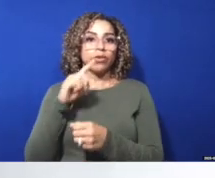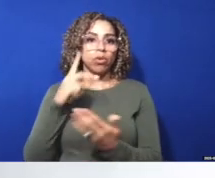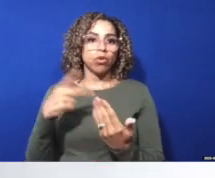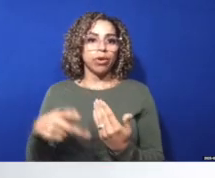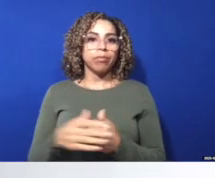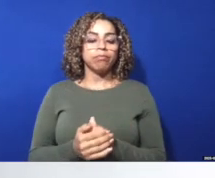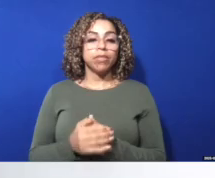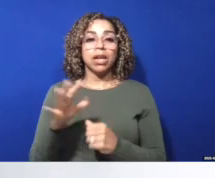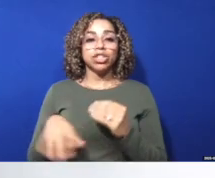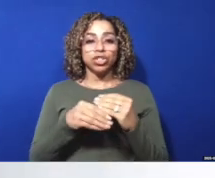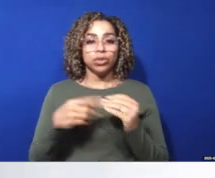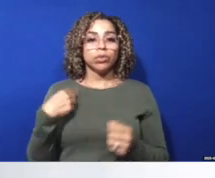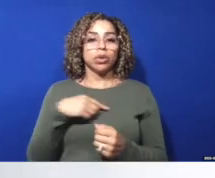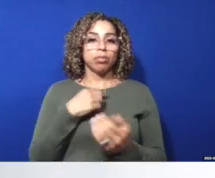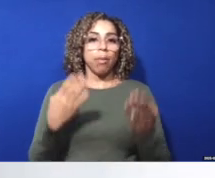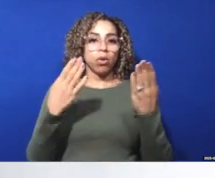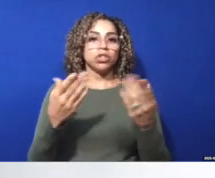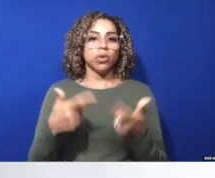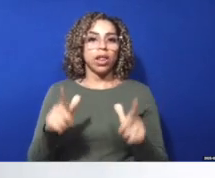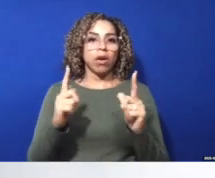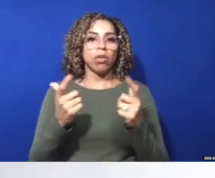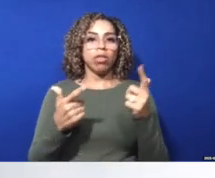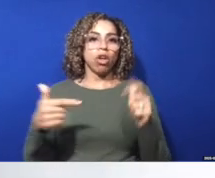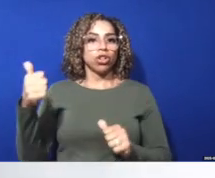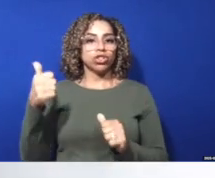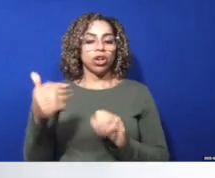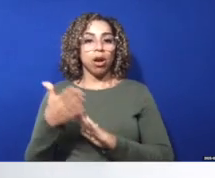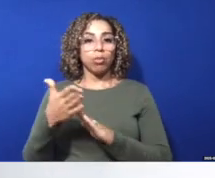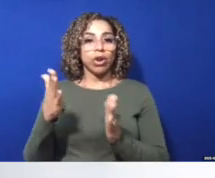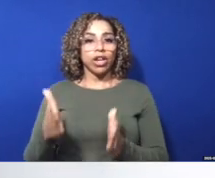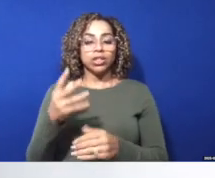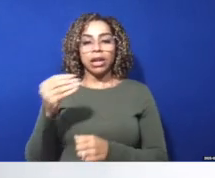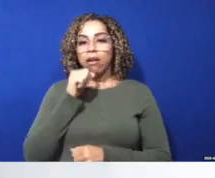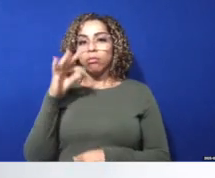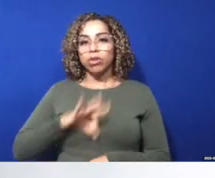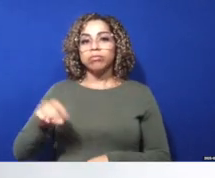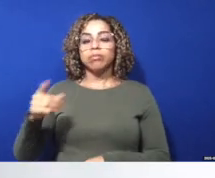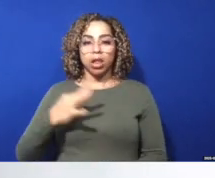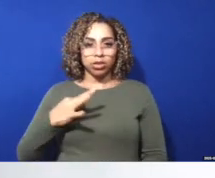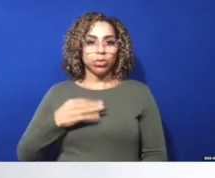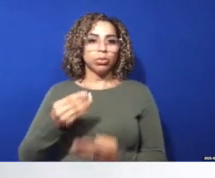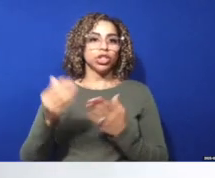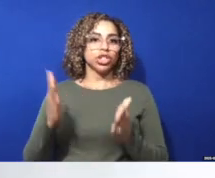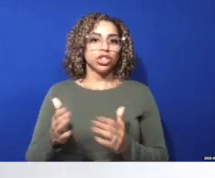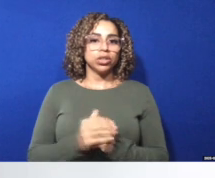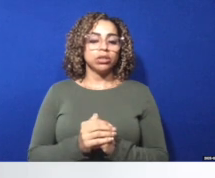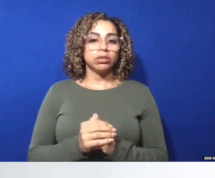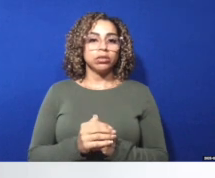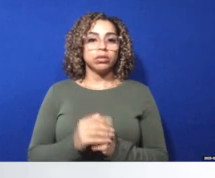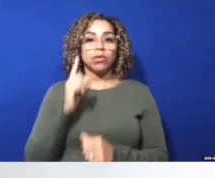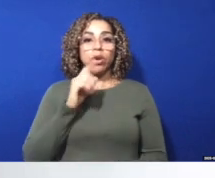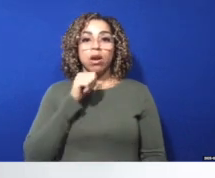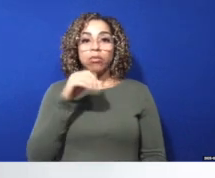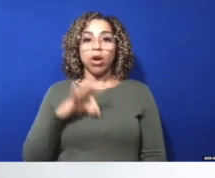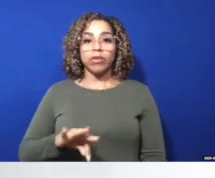Additionally, we're proposing to allow larger operators and nonprofits as eligible purchasers. Regarding nonprofits, they